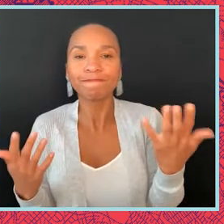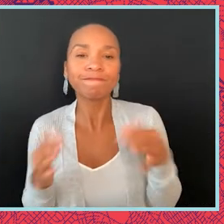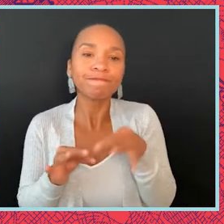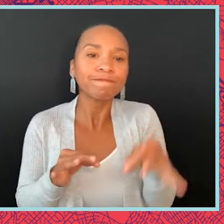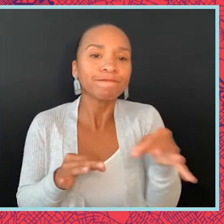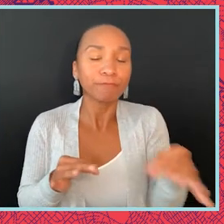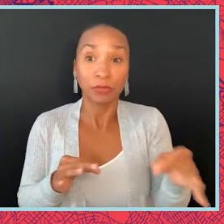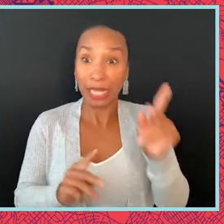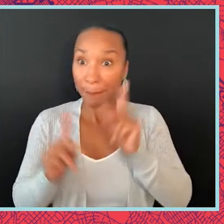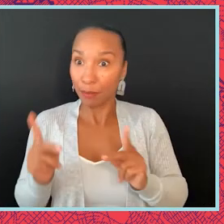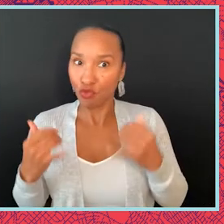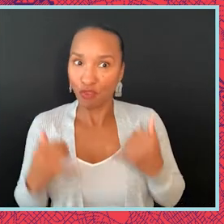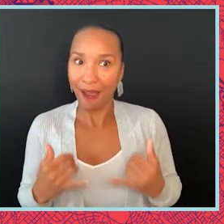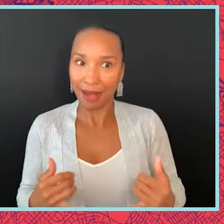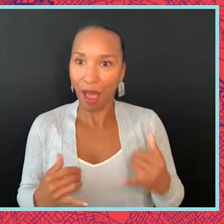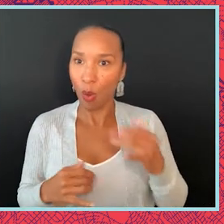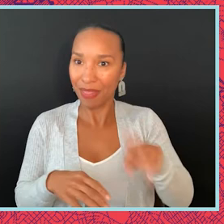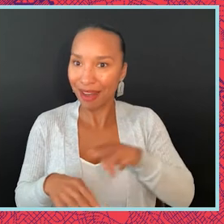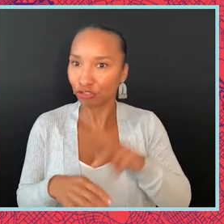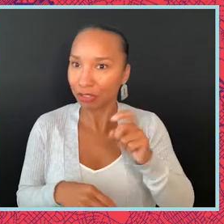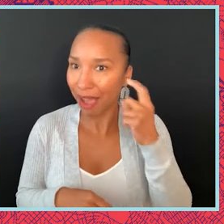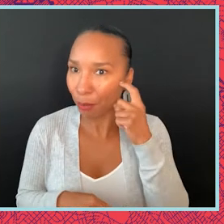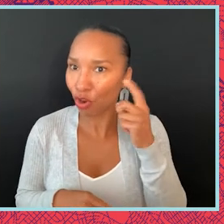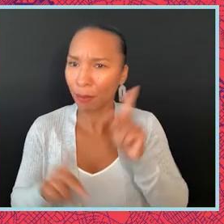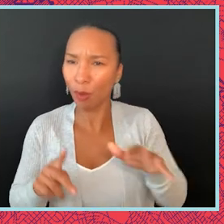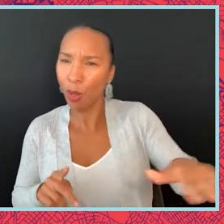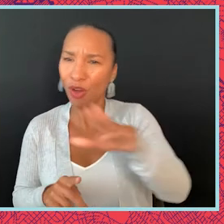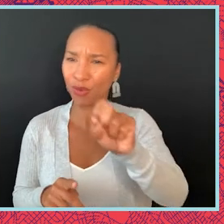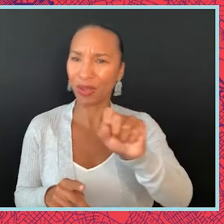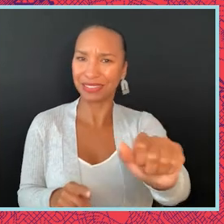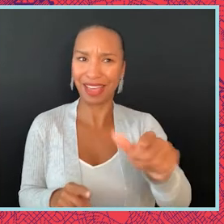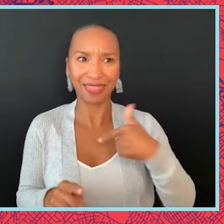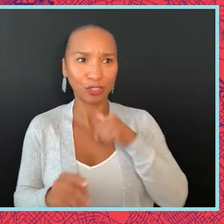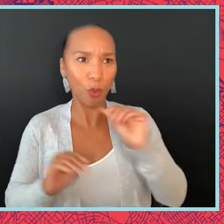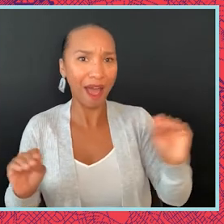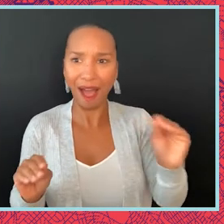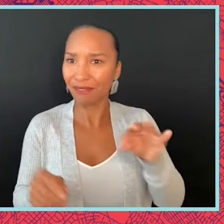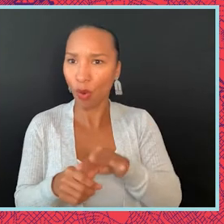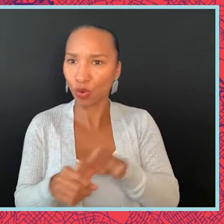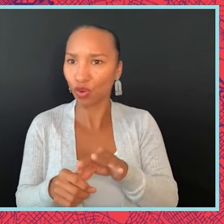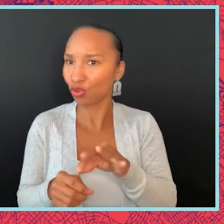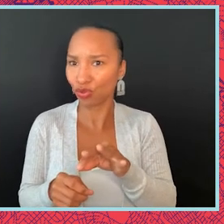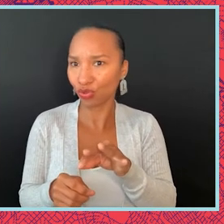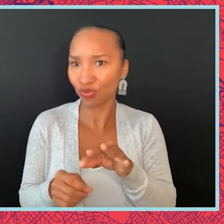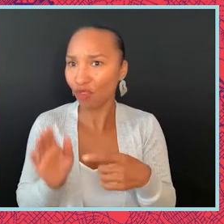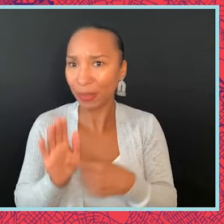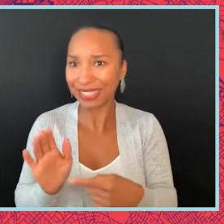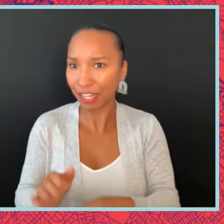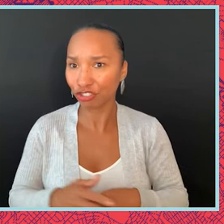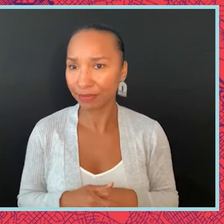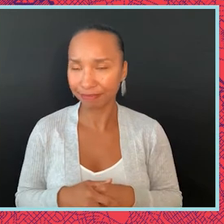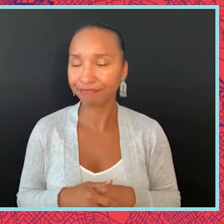are people right here in our nation's capital and people all across the country who lack voter representation, where there are majority Black and brown people across the